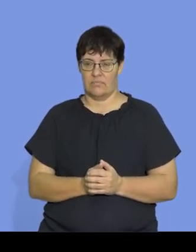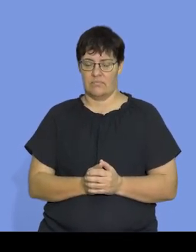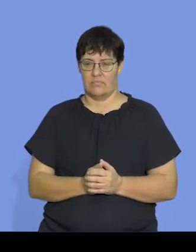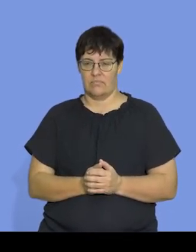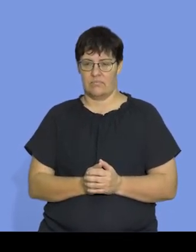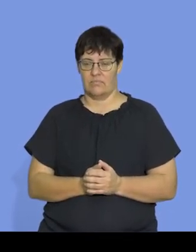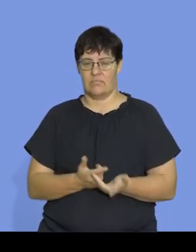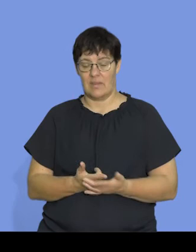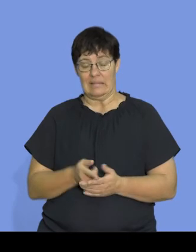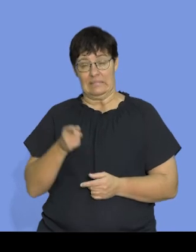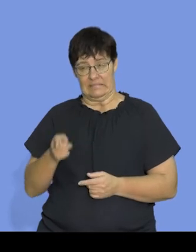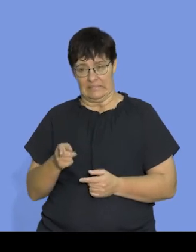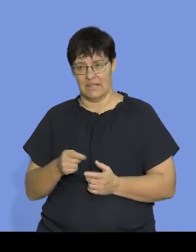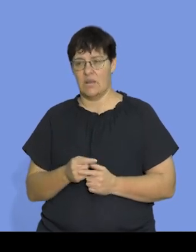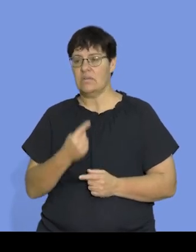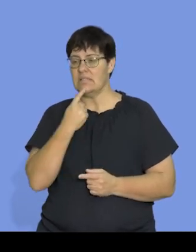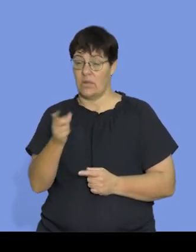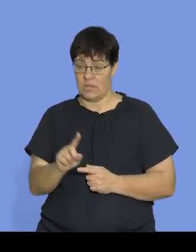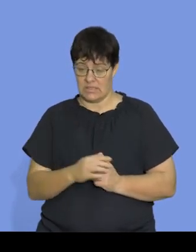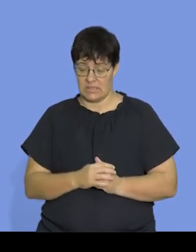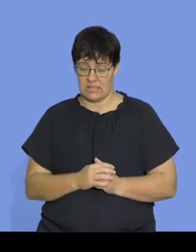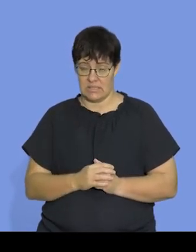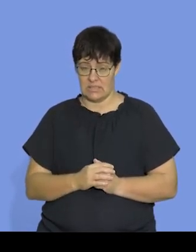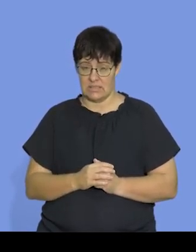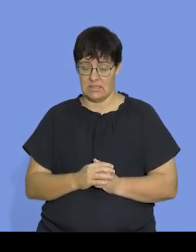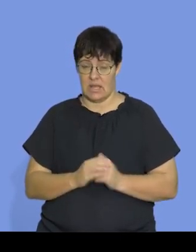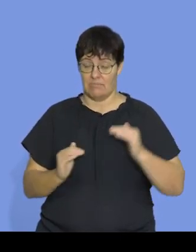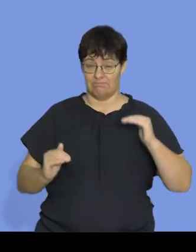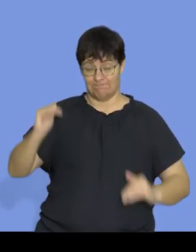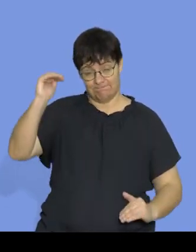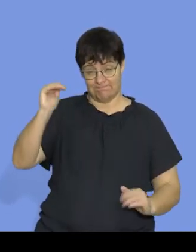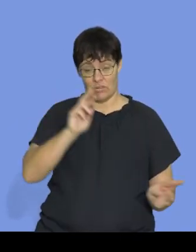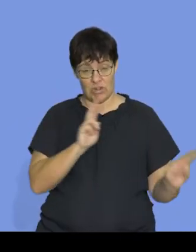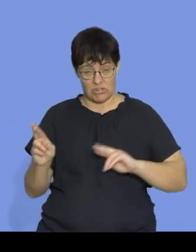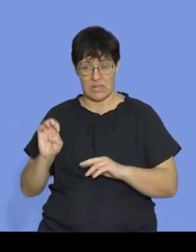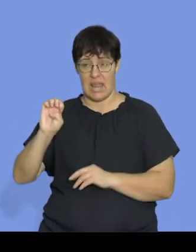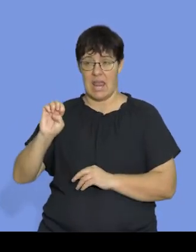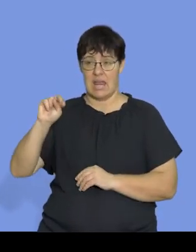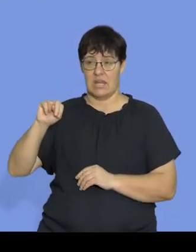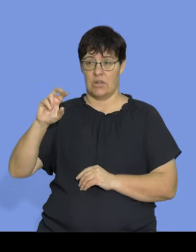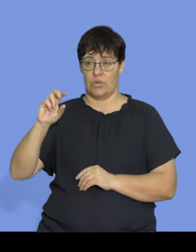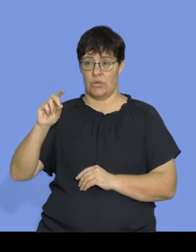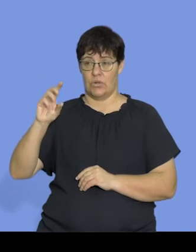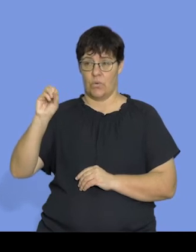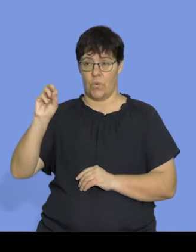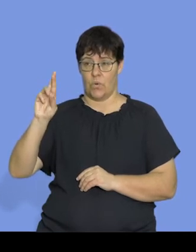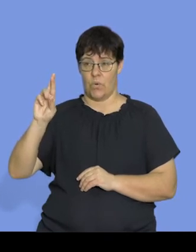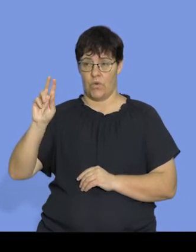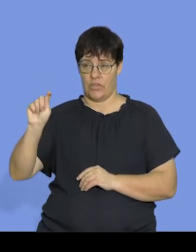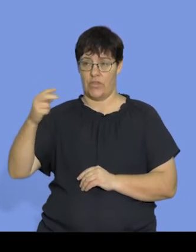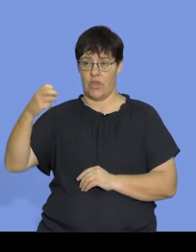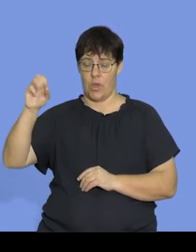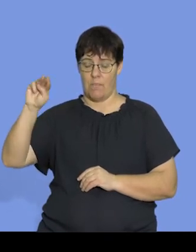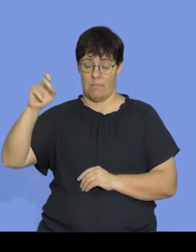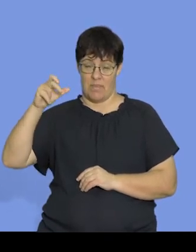endothermic reaction, we are saying that the amount of energy absorbed, let's say for argument's sake, this is 50 kilojoules